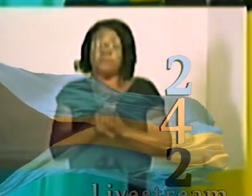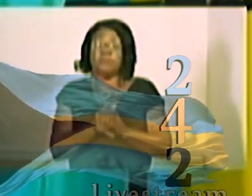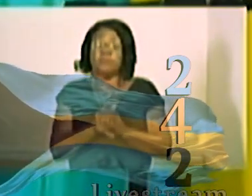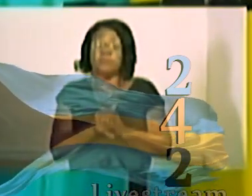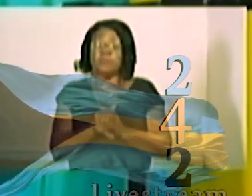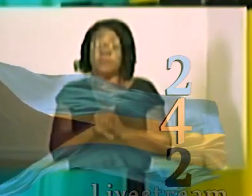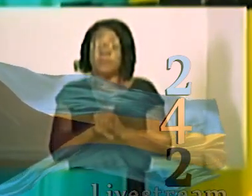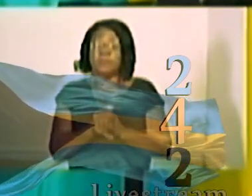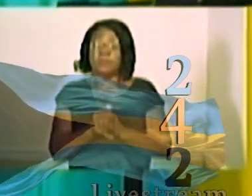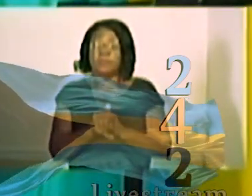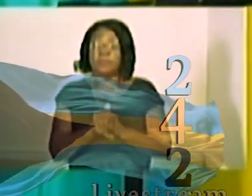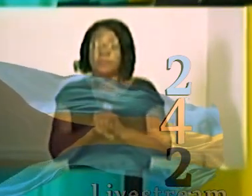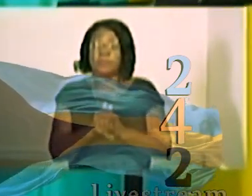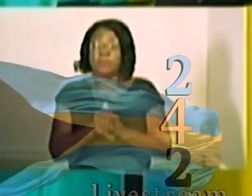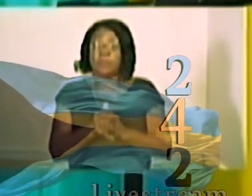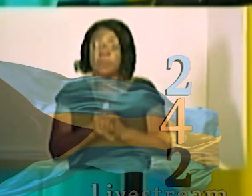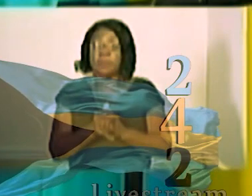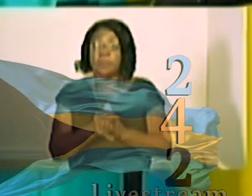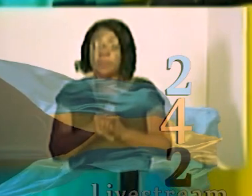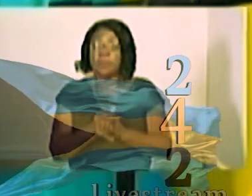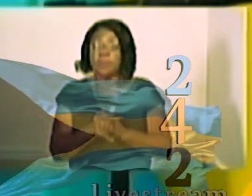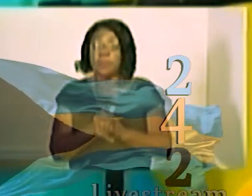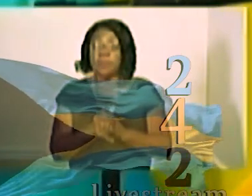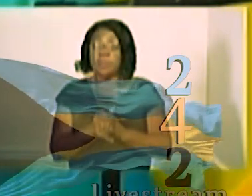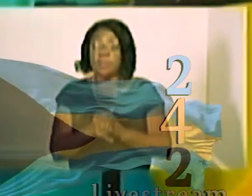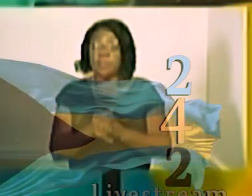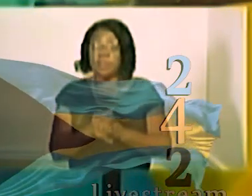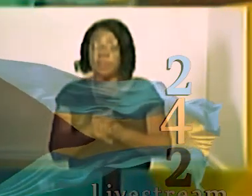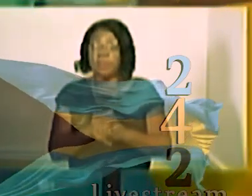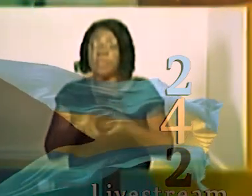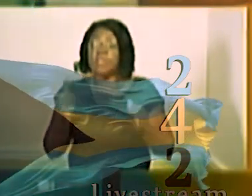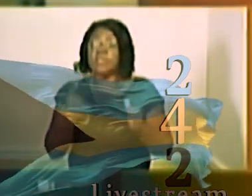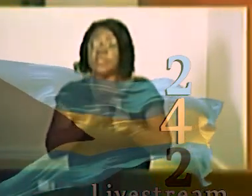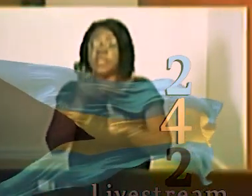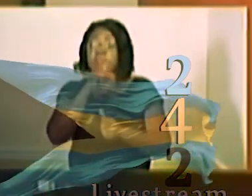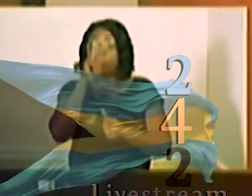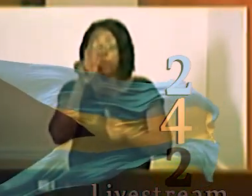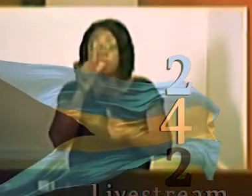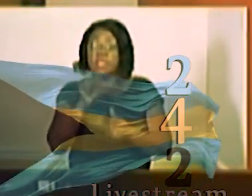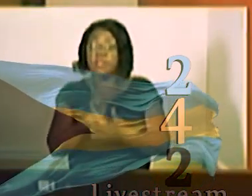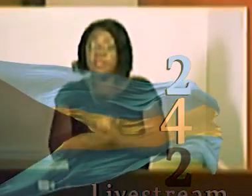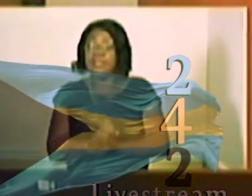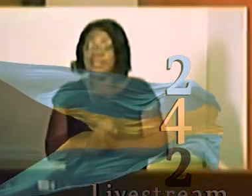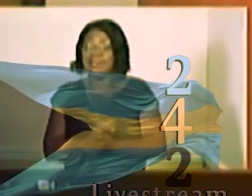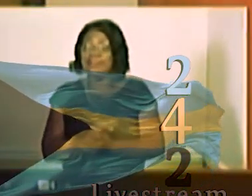Jasper Ward. I didn't ask my second question. I have a second question, ma'am.